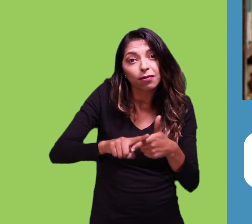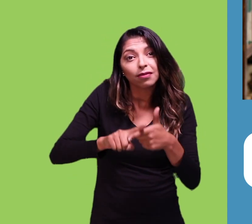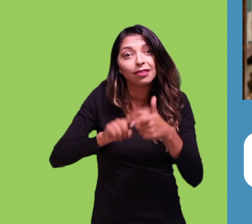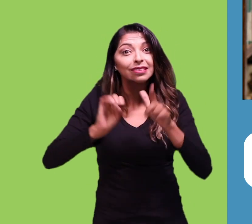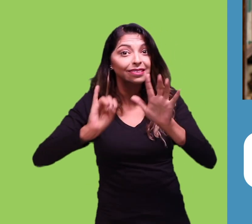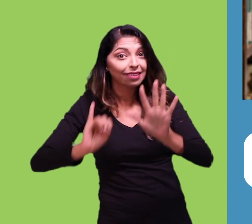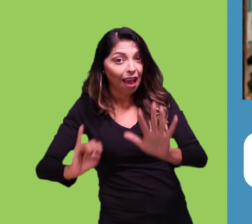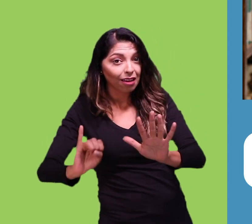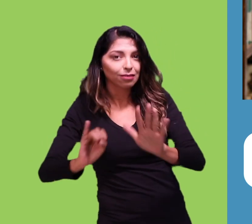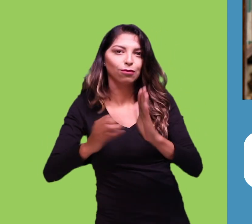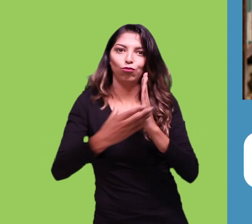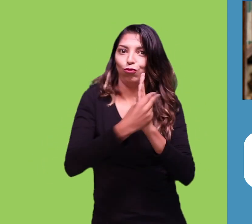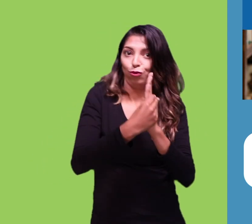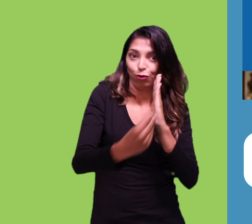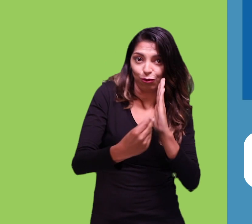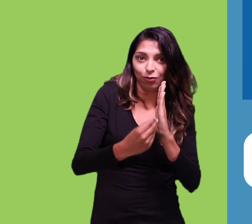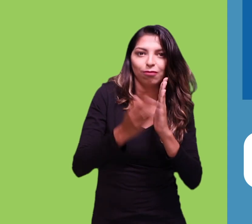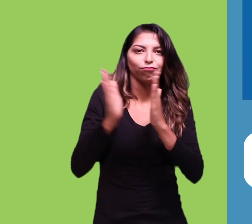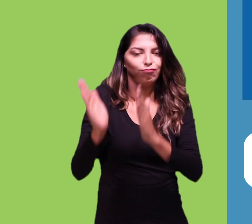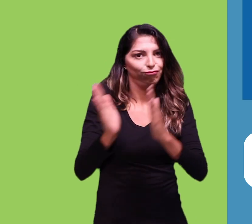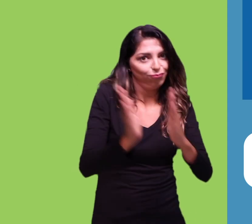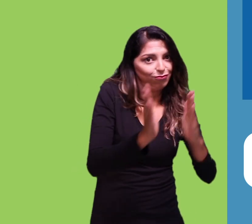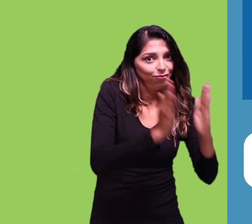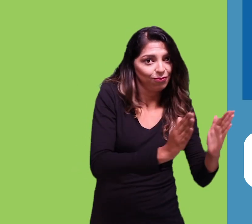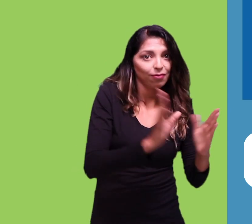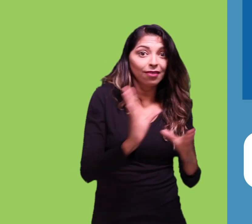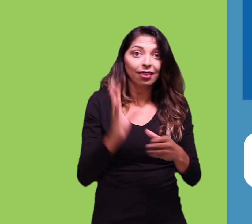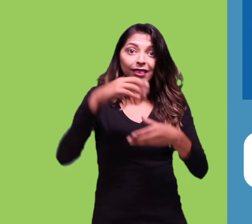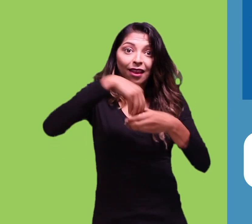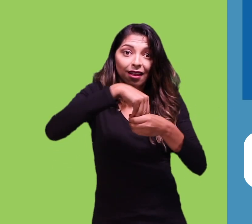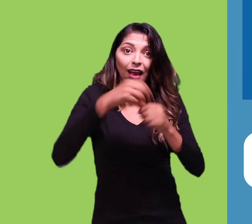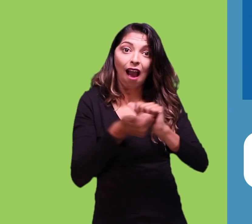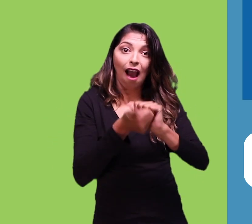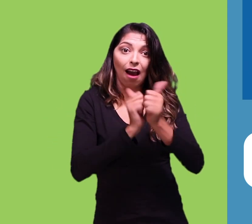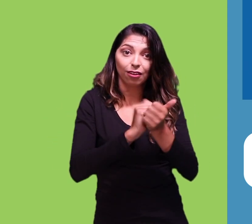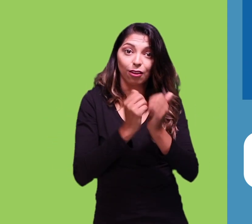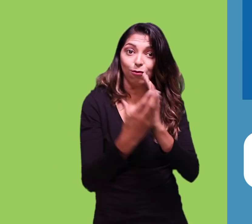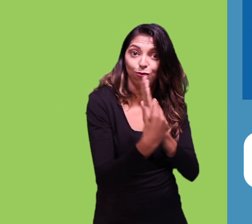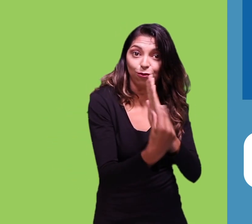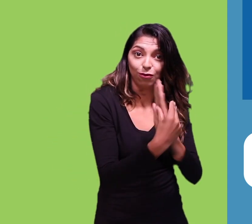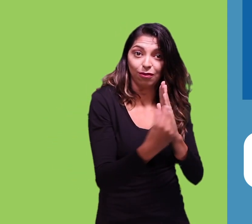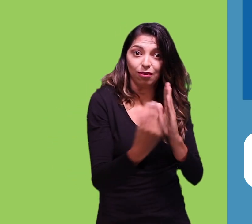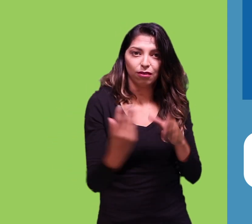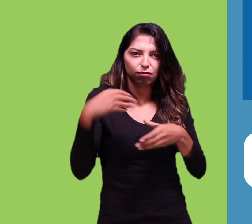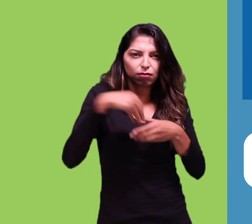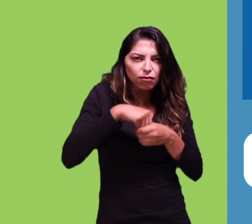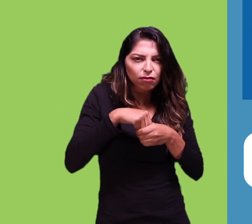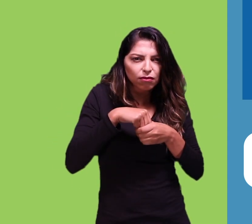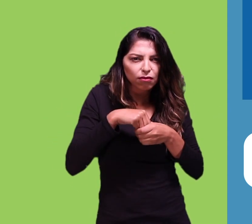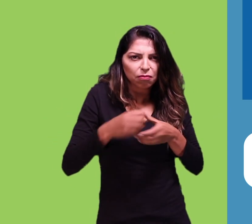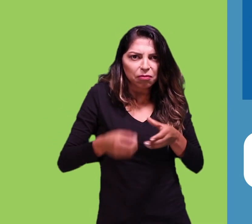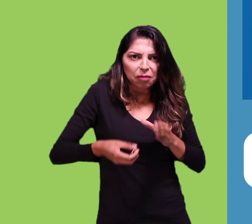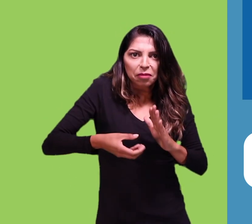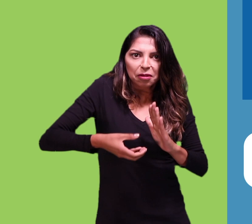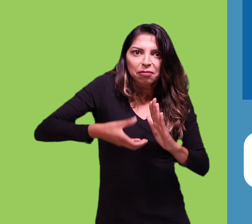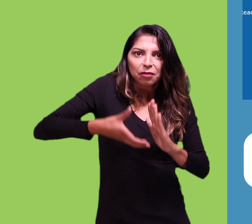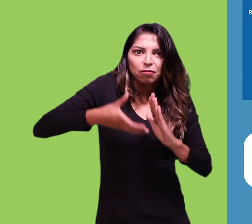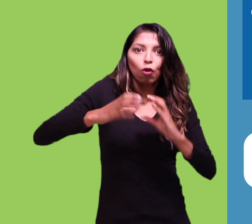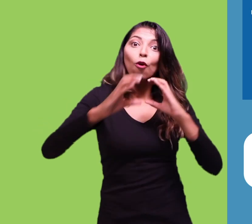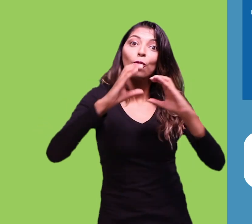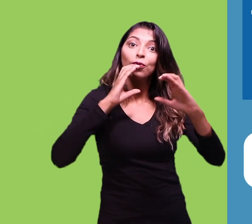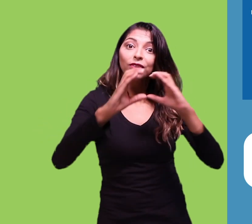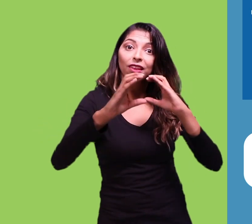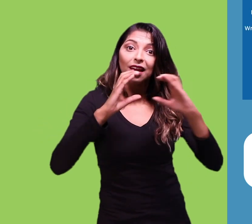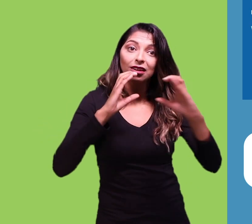pages each. Each module is further divided into curricular threads: communication and cultural awareness, oral